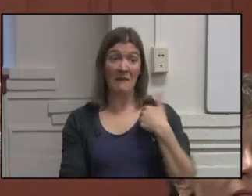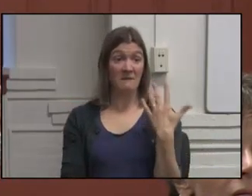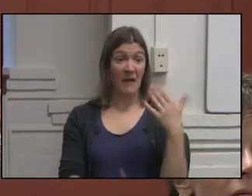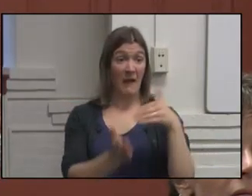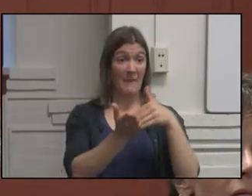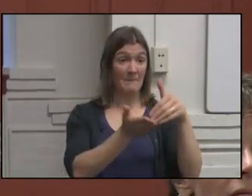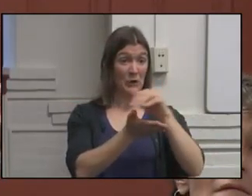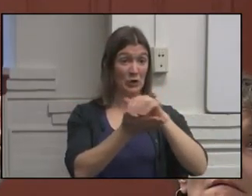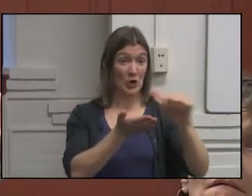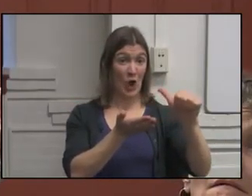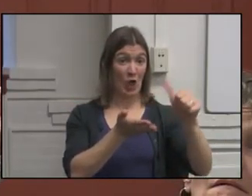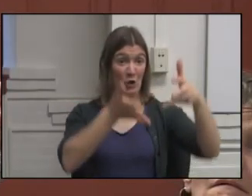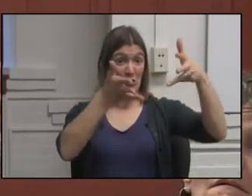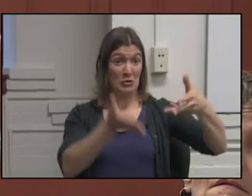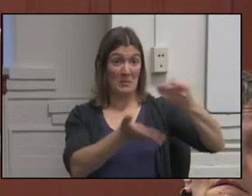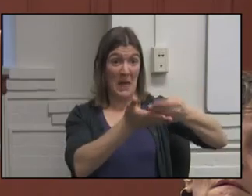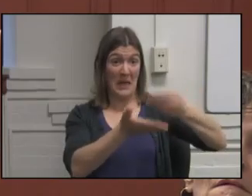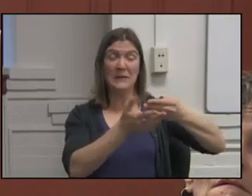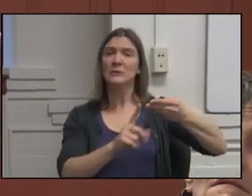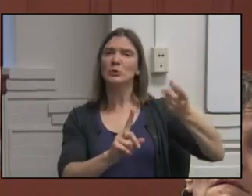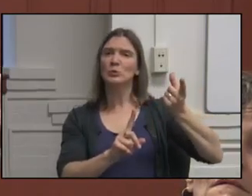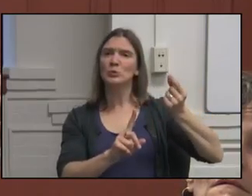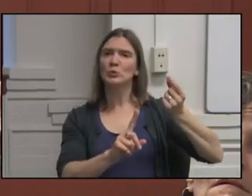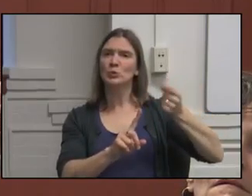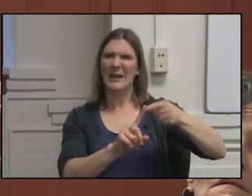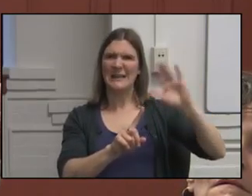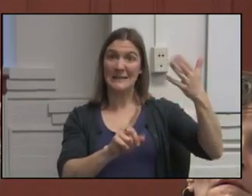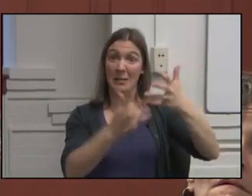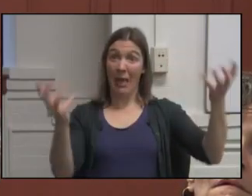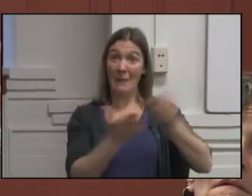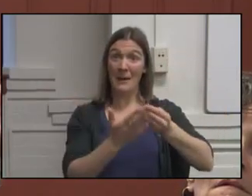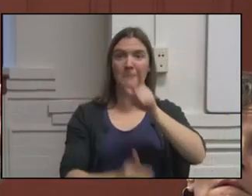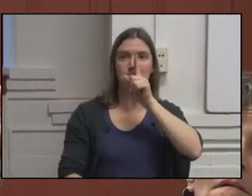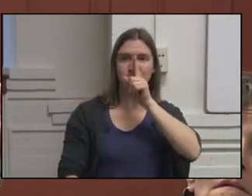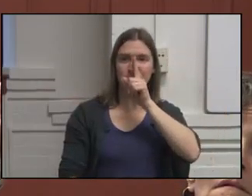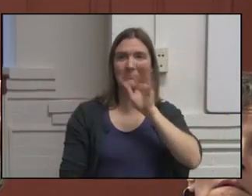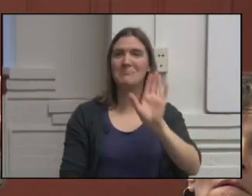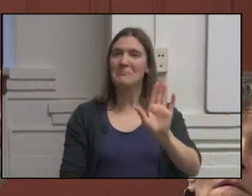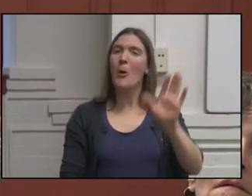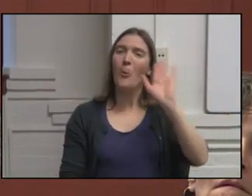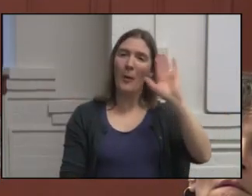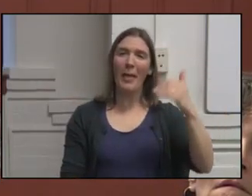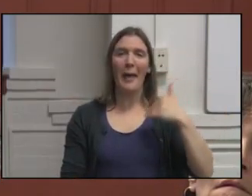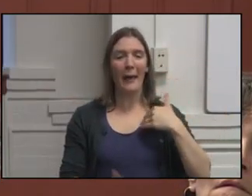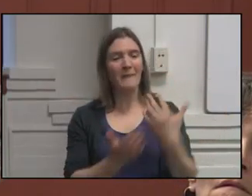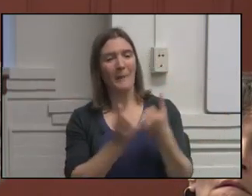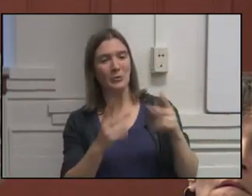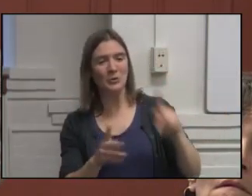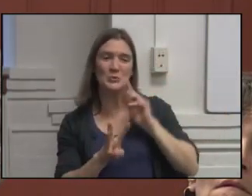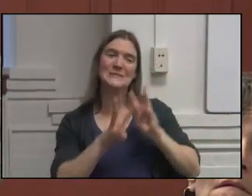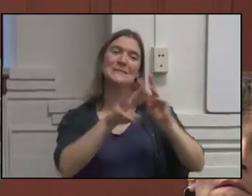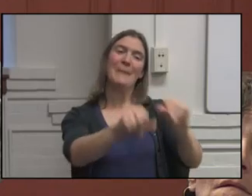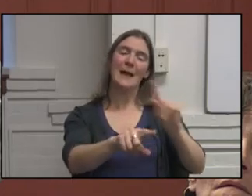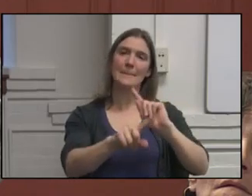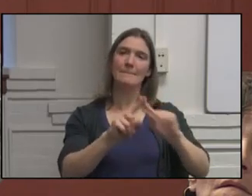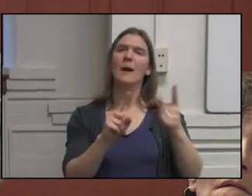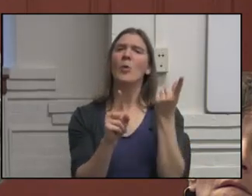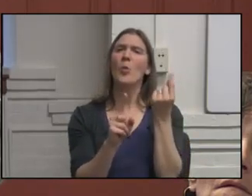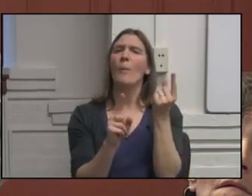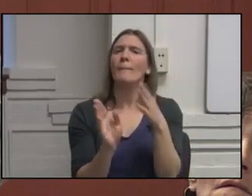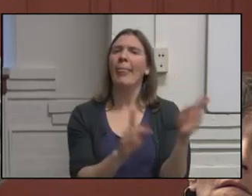$5 million fund balance, which seems like a lot. Not to say there won't be an opportunity to spend it coming up pretty